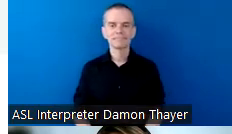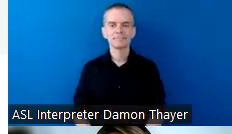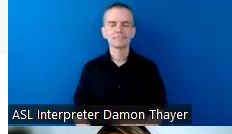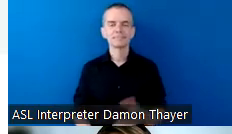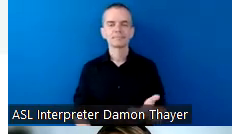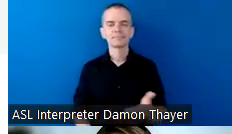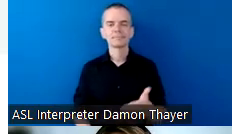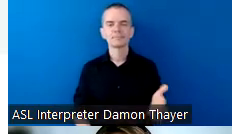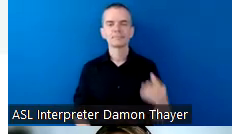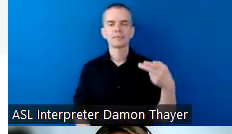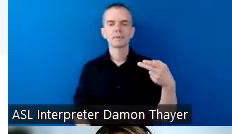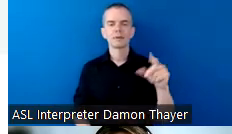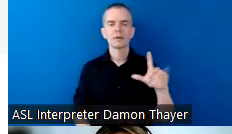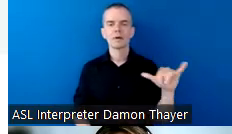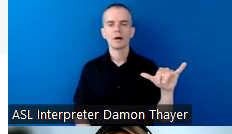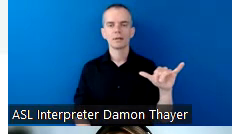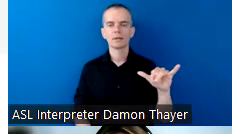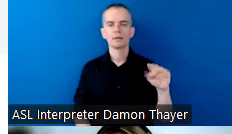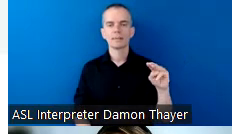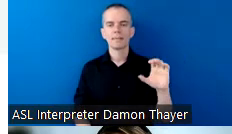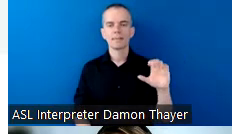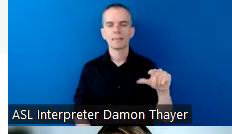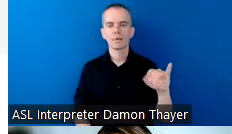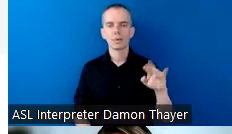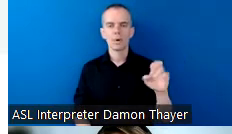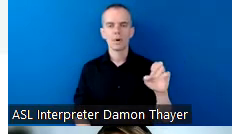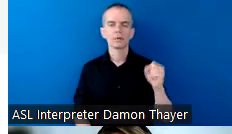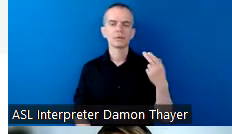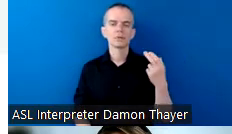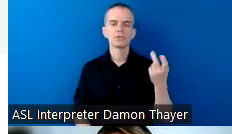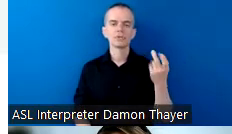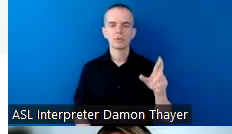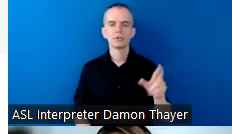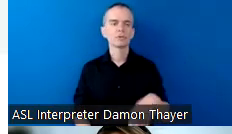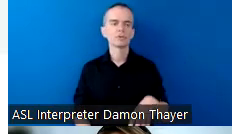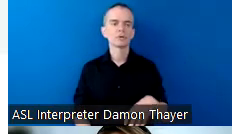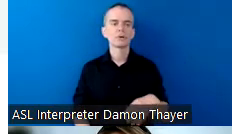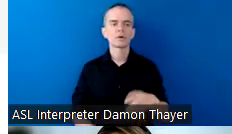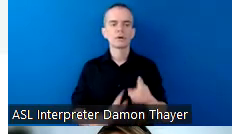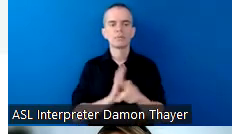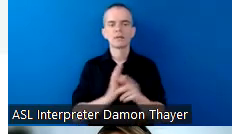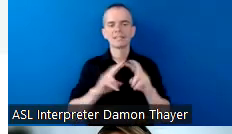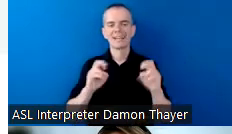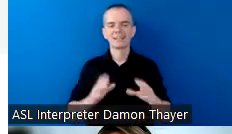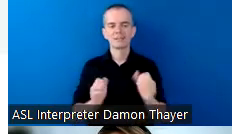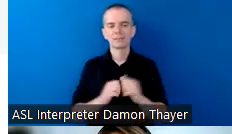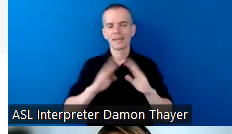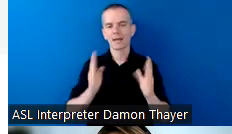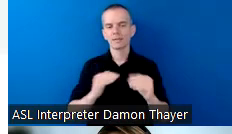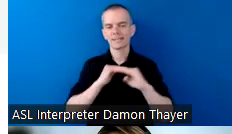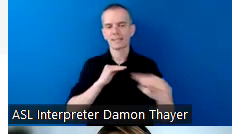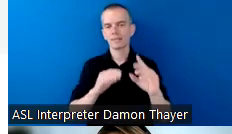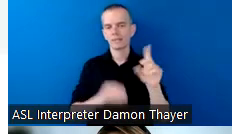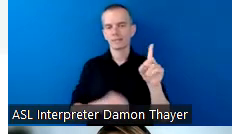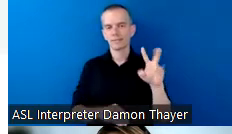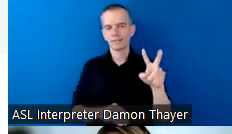Holly McGuire, she, her pronouns. I'm an operations and policy analyst with the Housing Stabilization Division, and appreciate having the opportunity